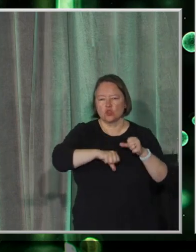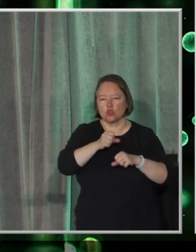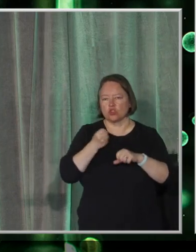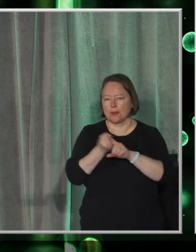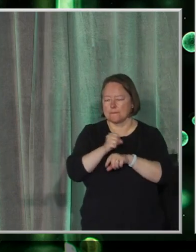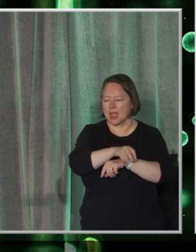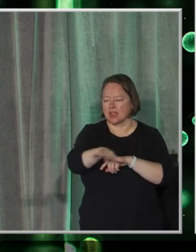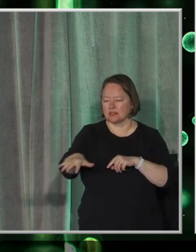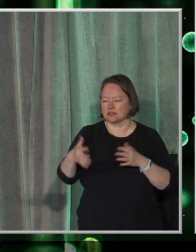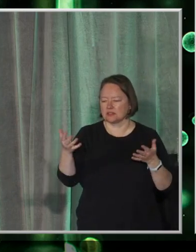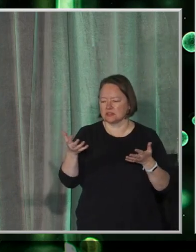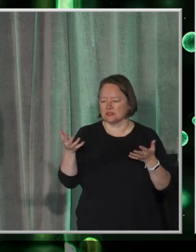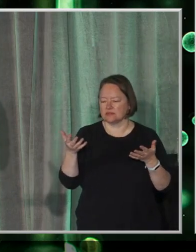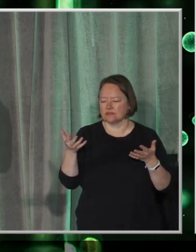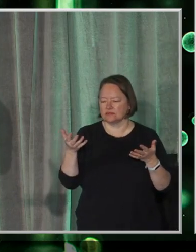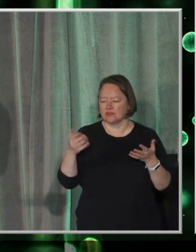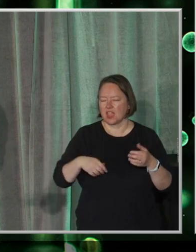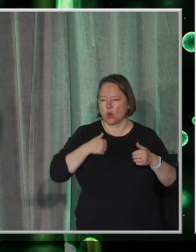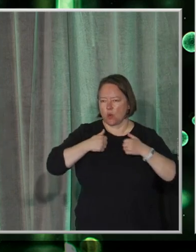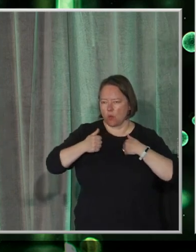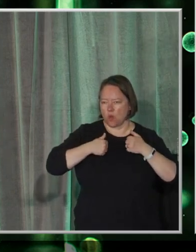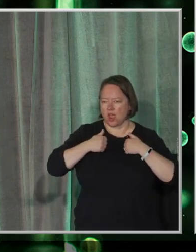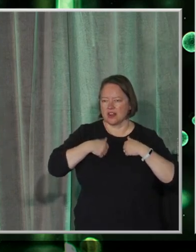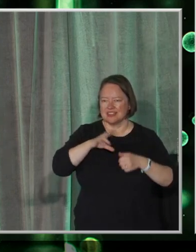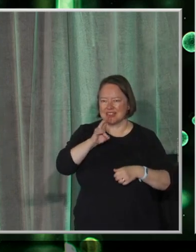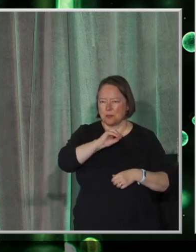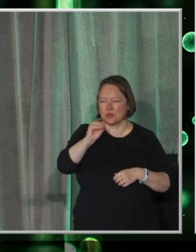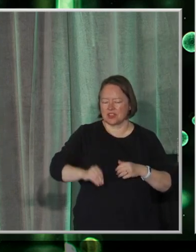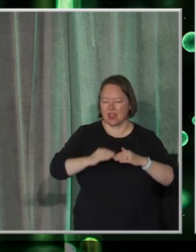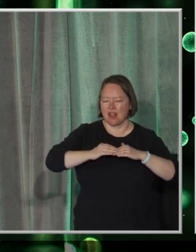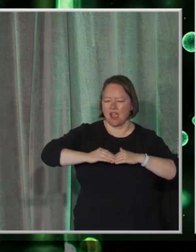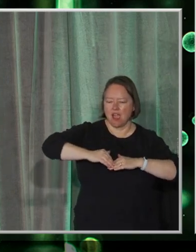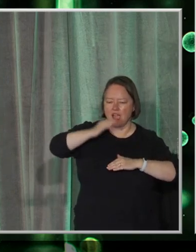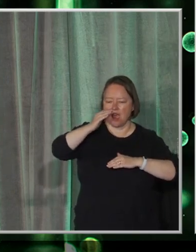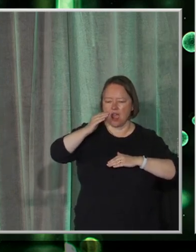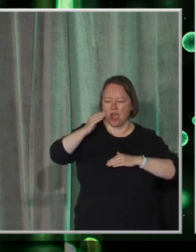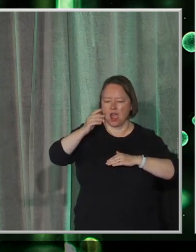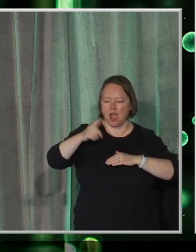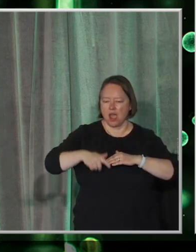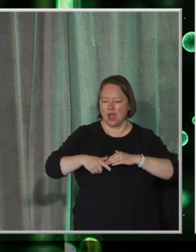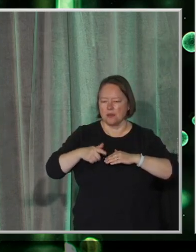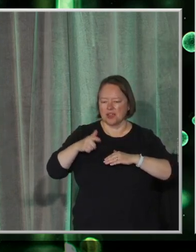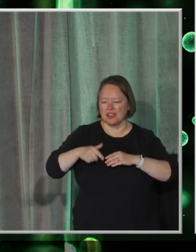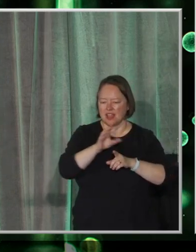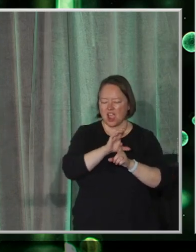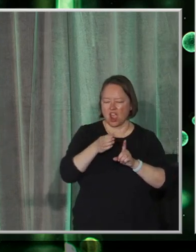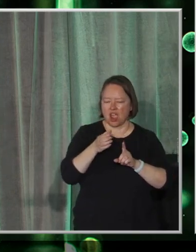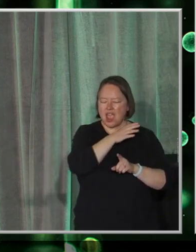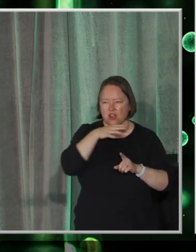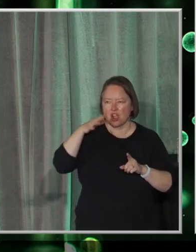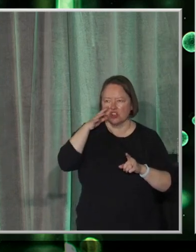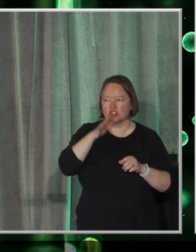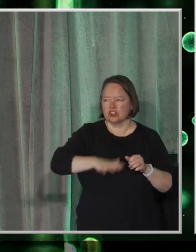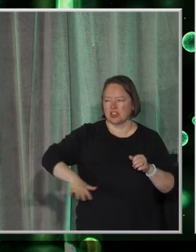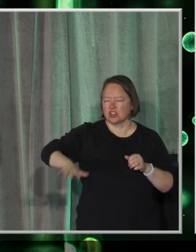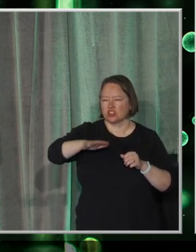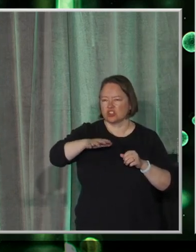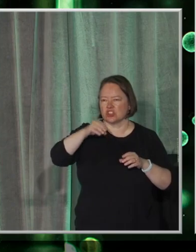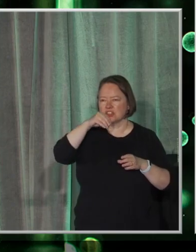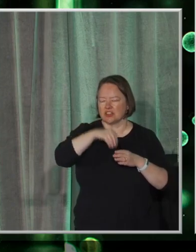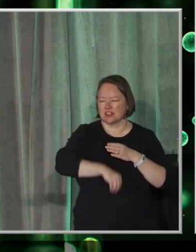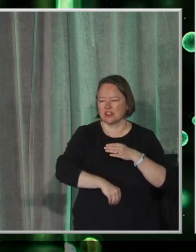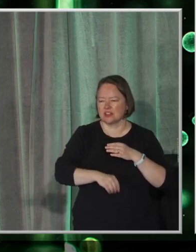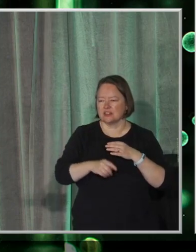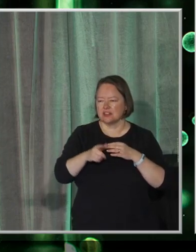is, in Rwanda, 70% and above are employed in the agriculture sector, majorly in